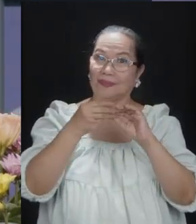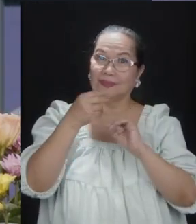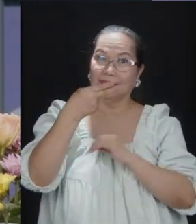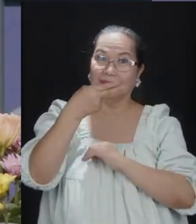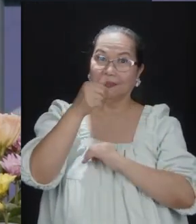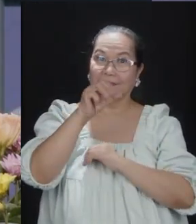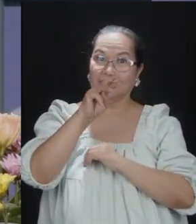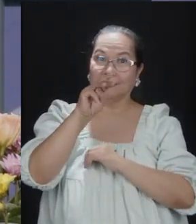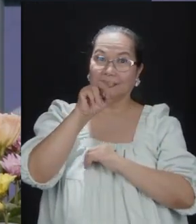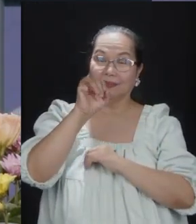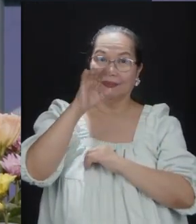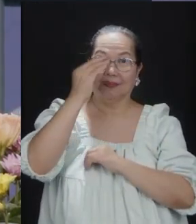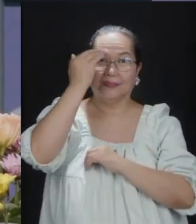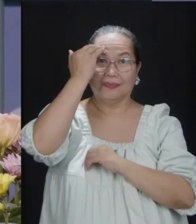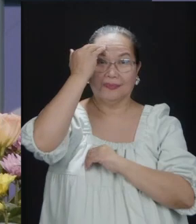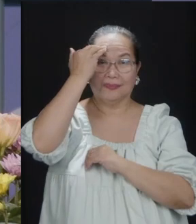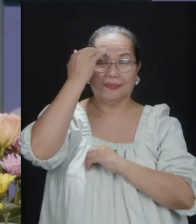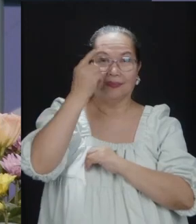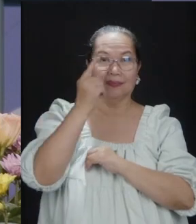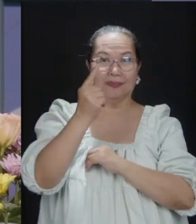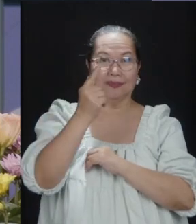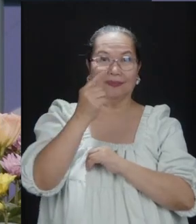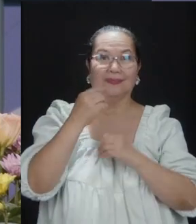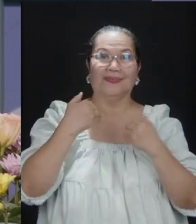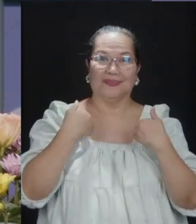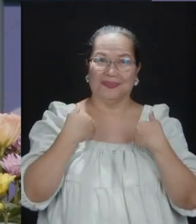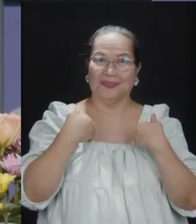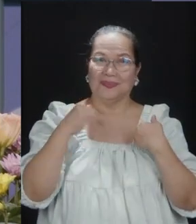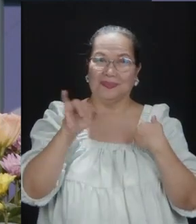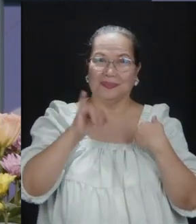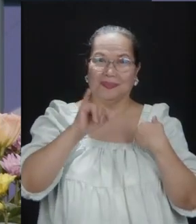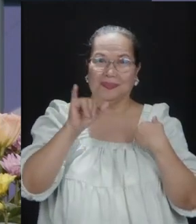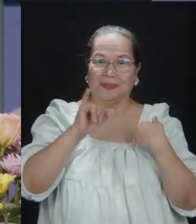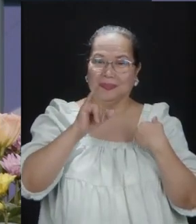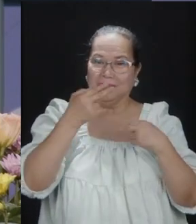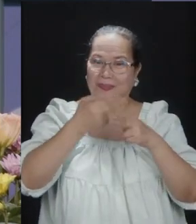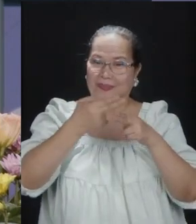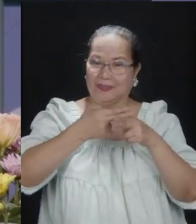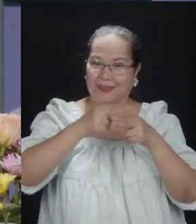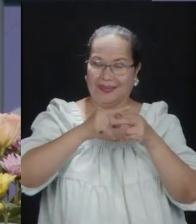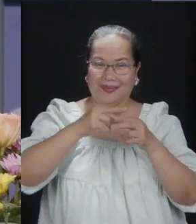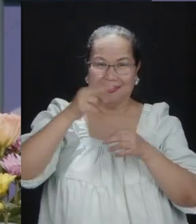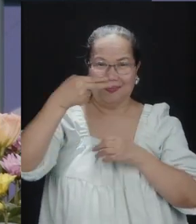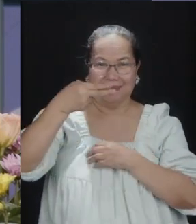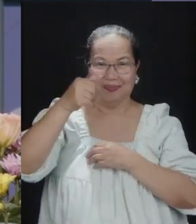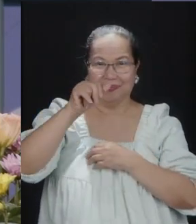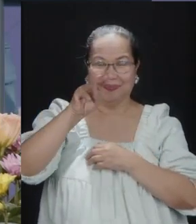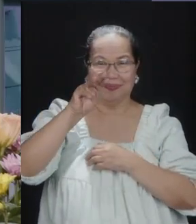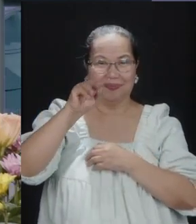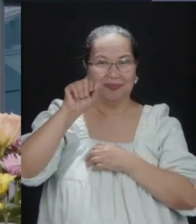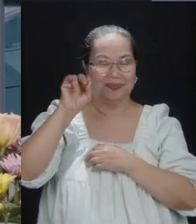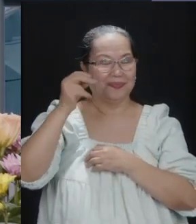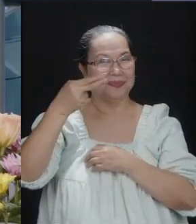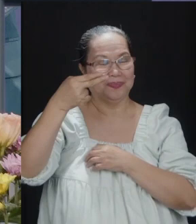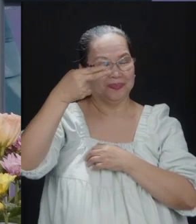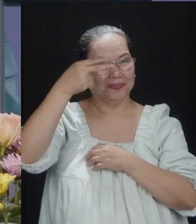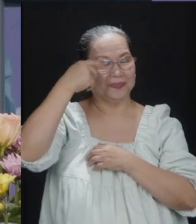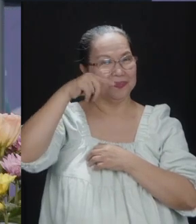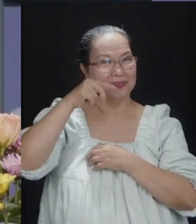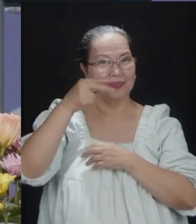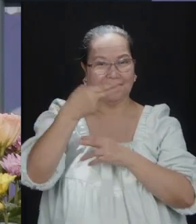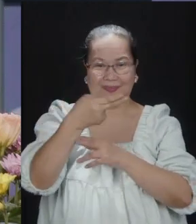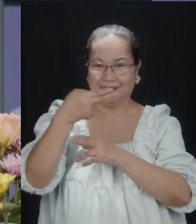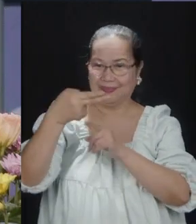too know someone named Hannah. I know four friends whose name is Hannah, and